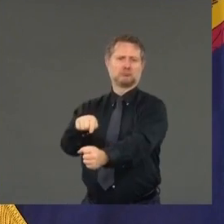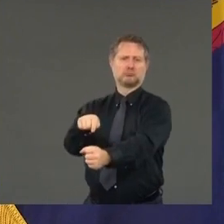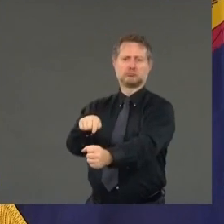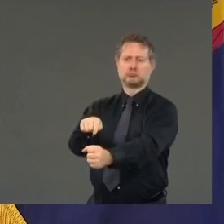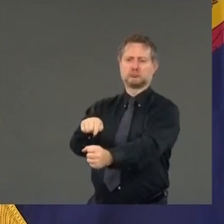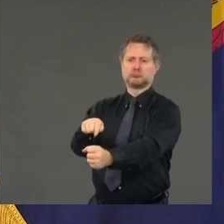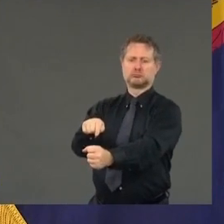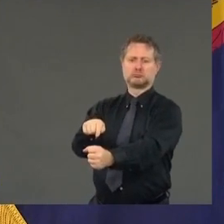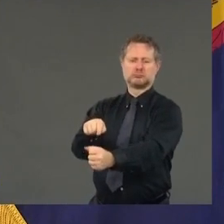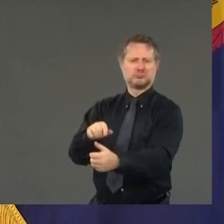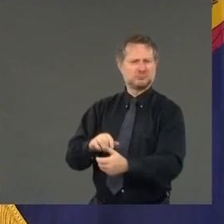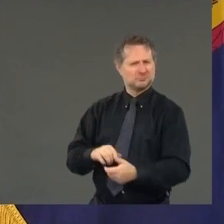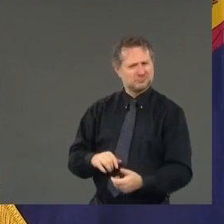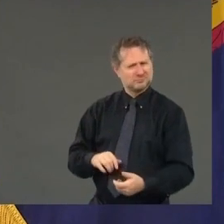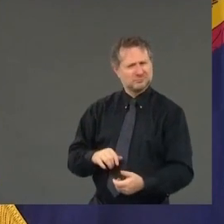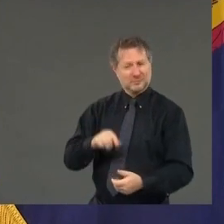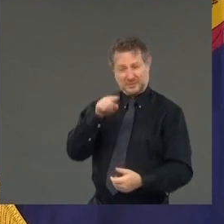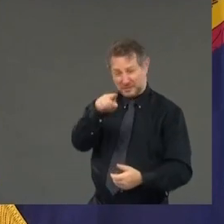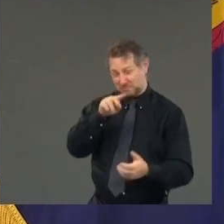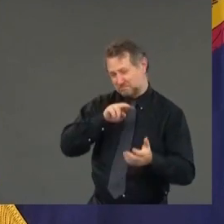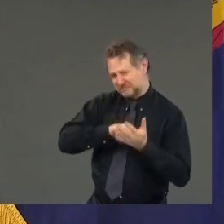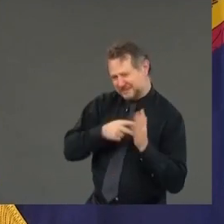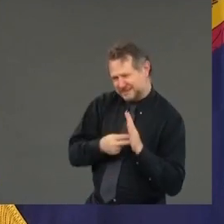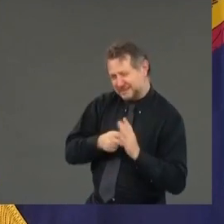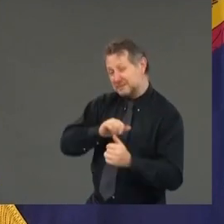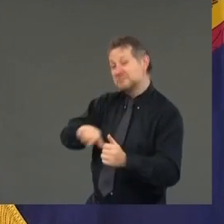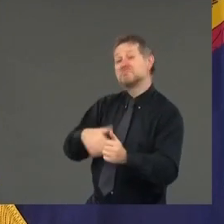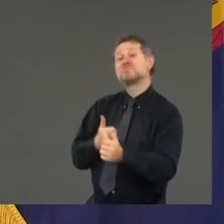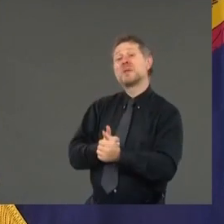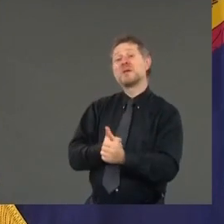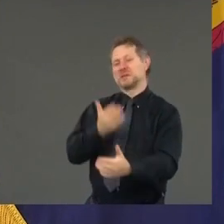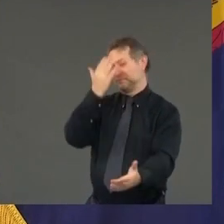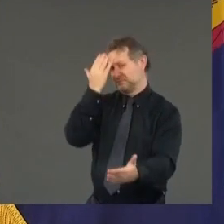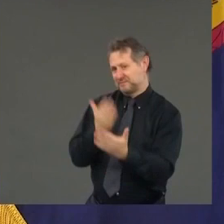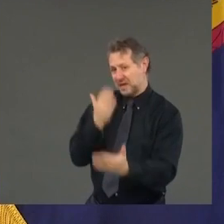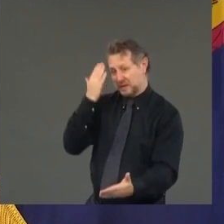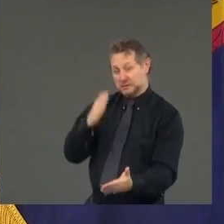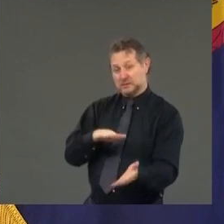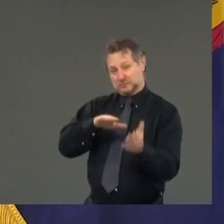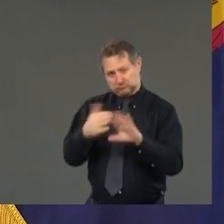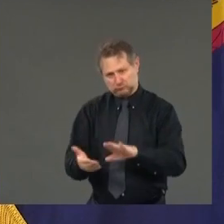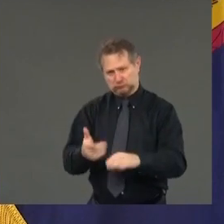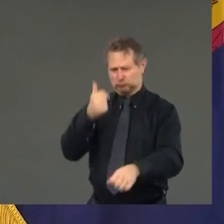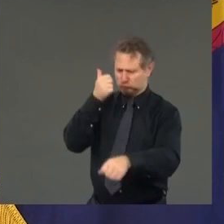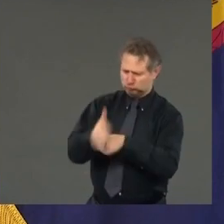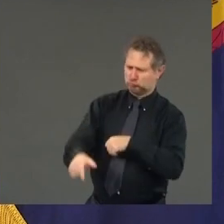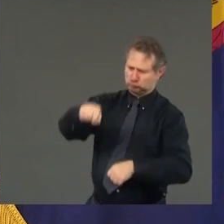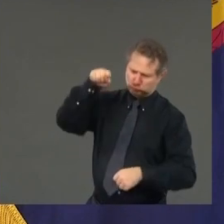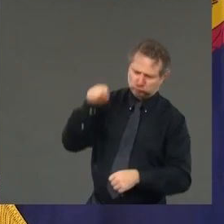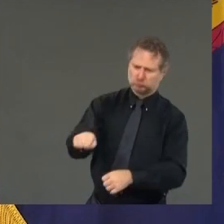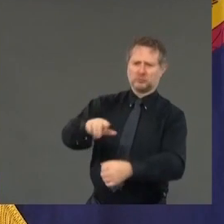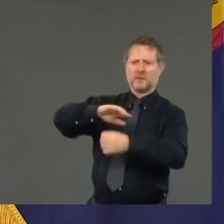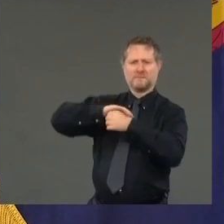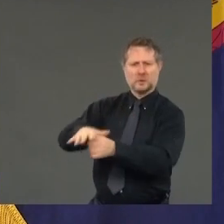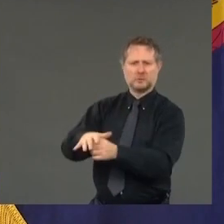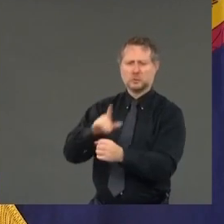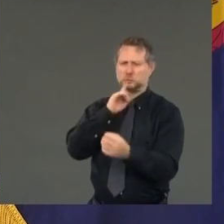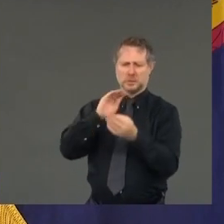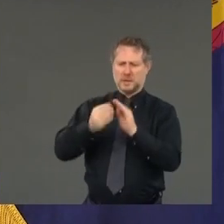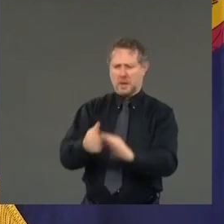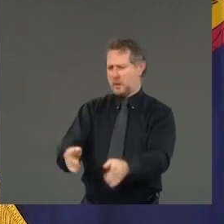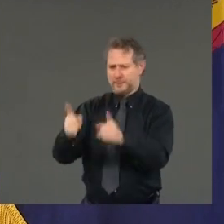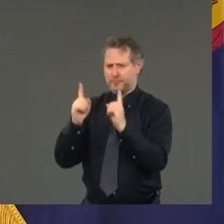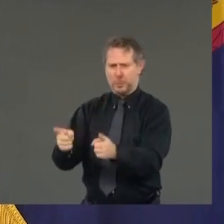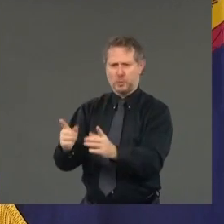That would suggest confirmed deaths from COVID are X. There's a